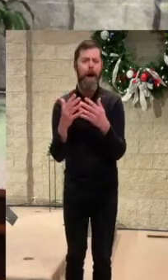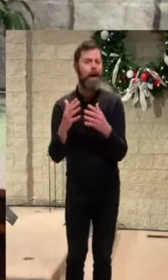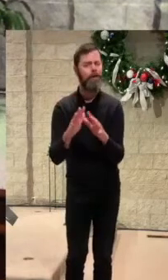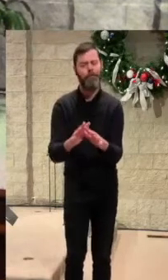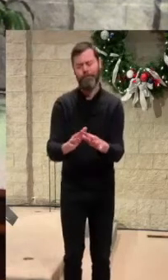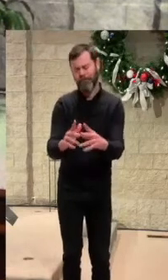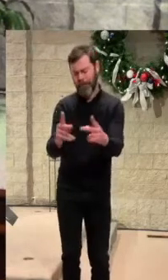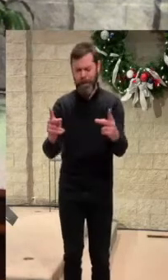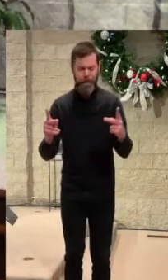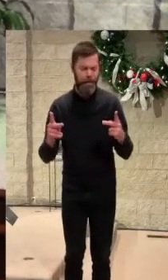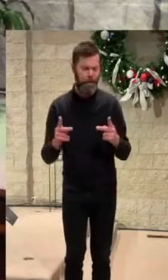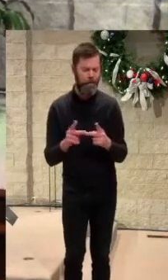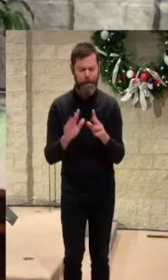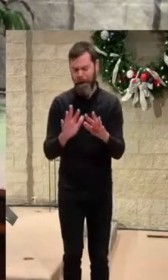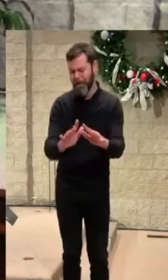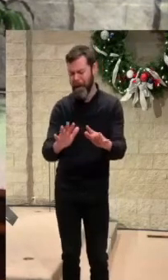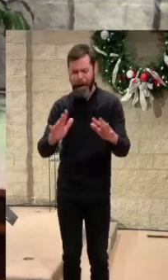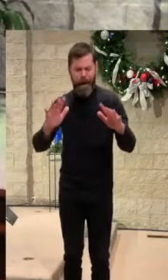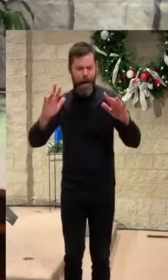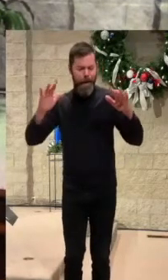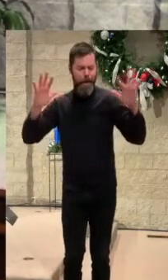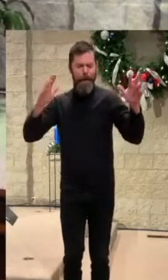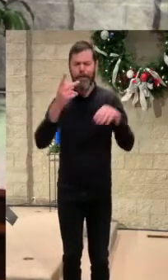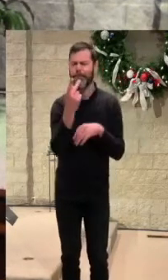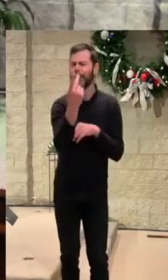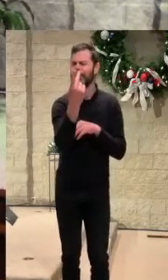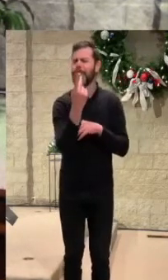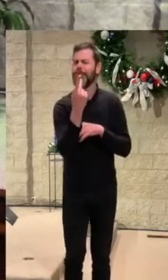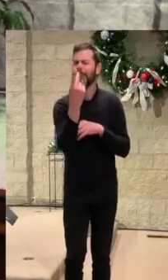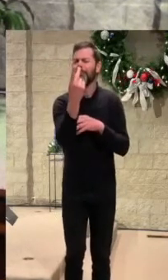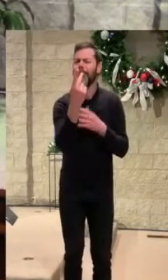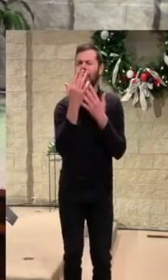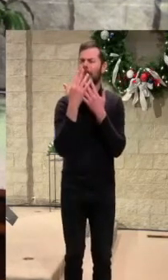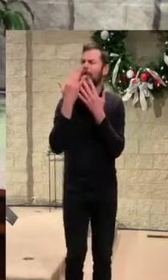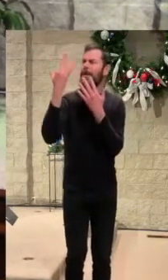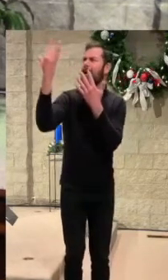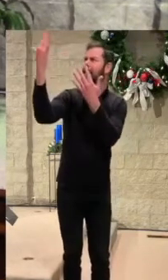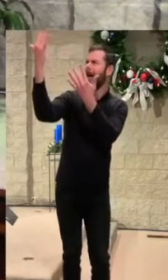burning bright. And carolling